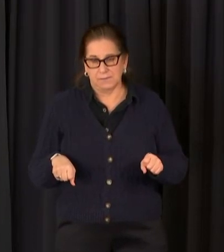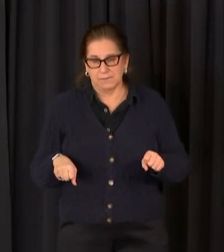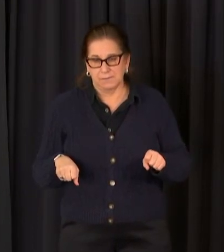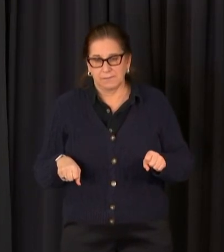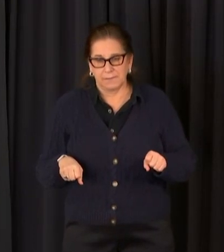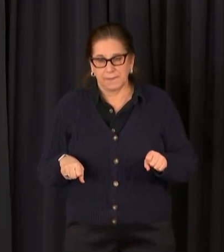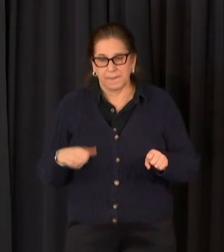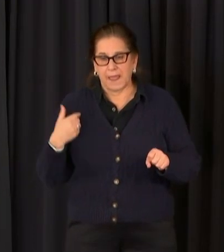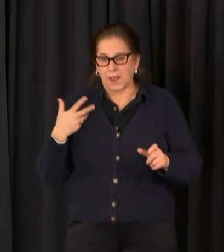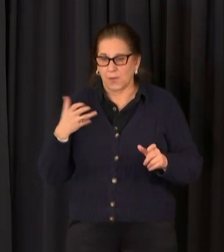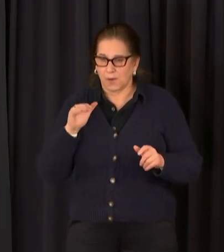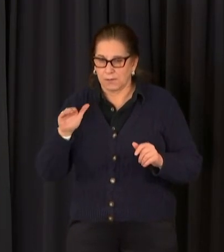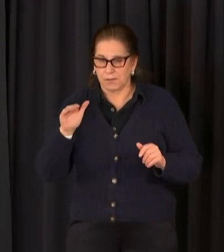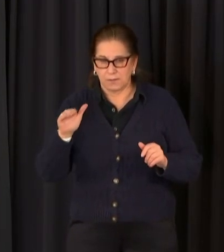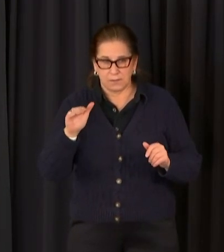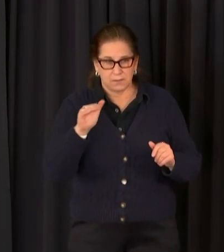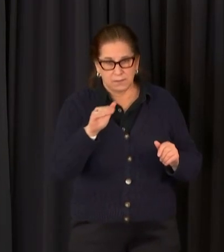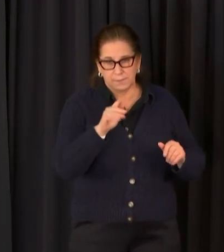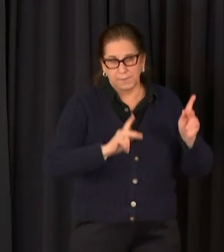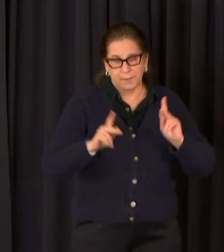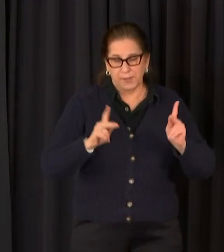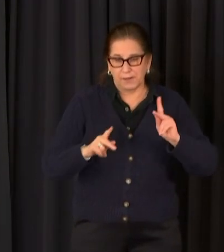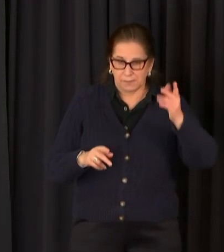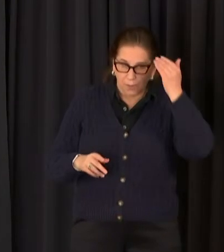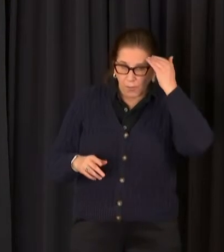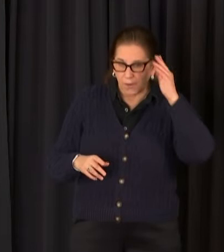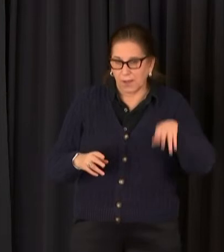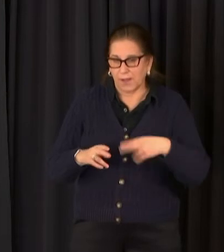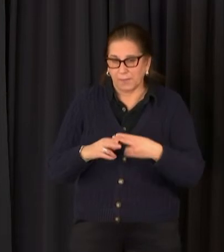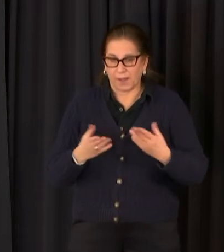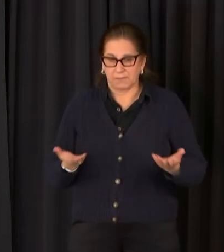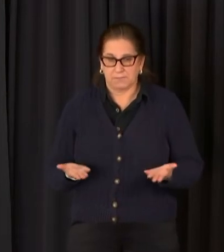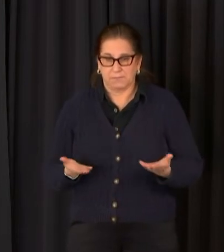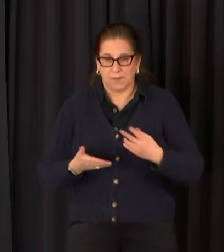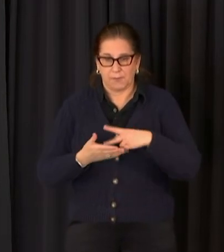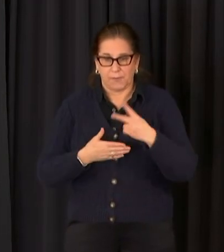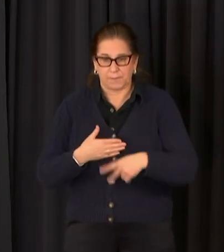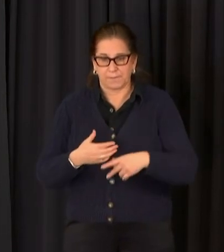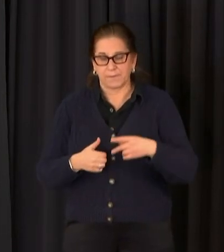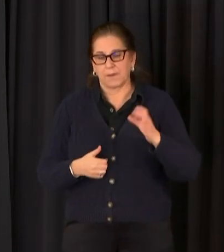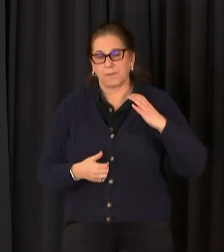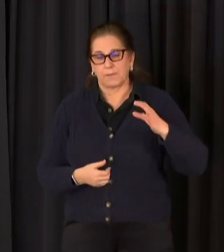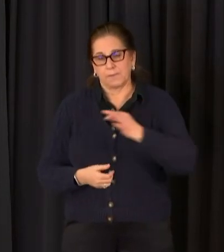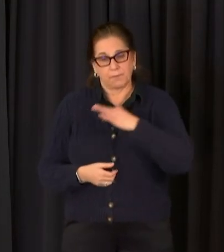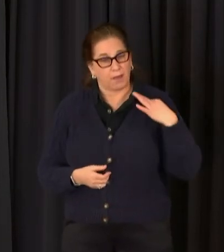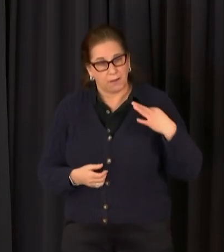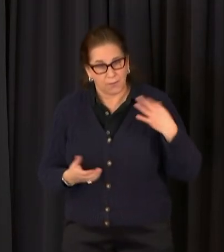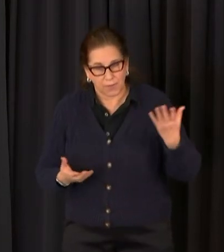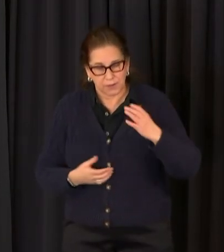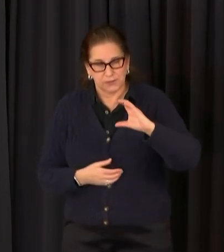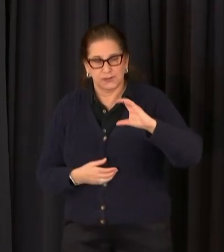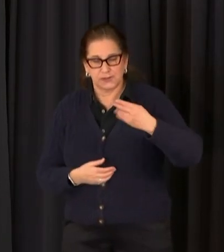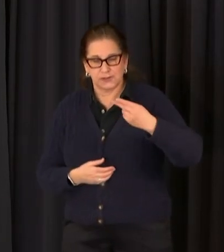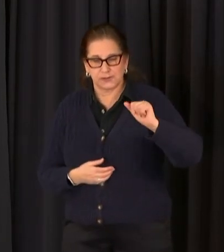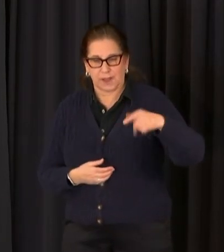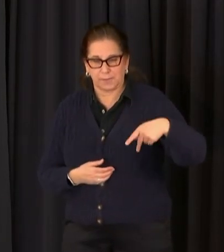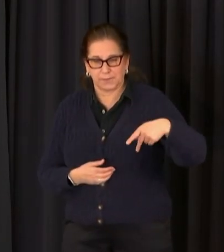word about these programs. Housing providers may apply to CHAP on behalf of their